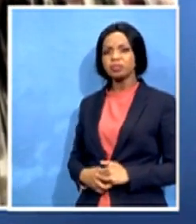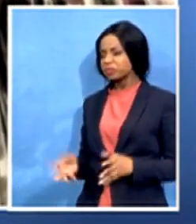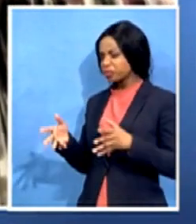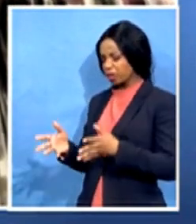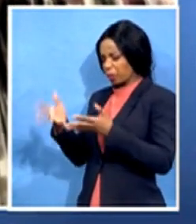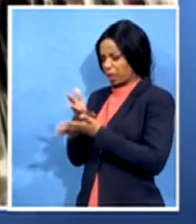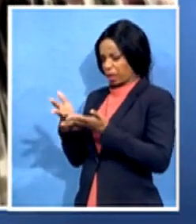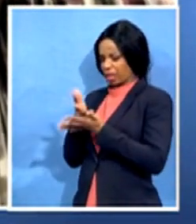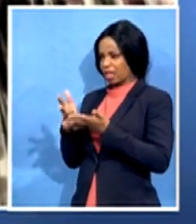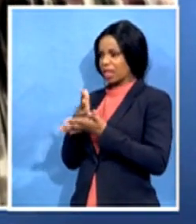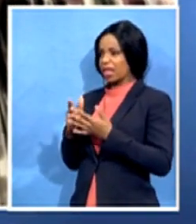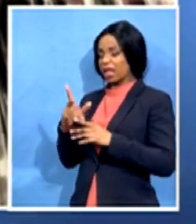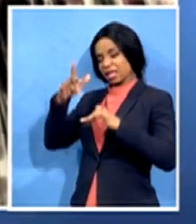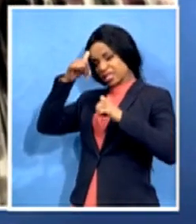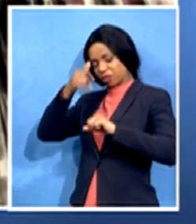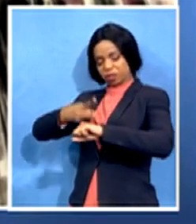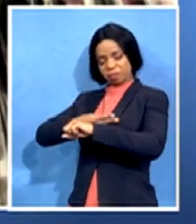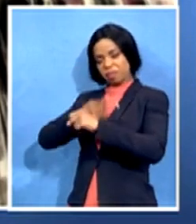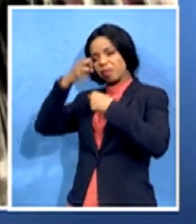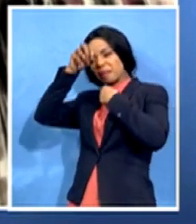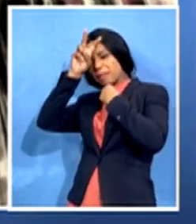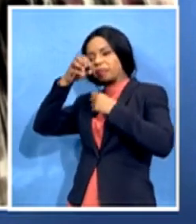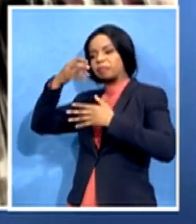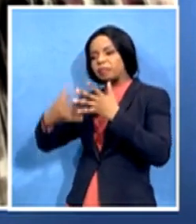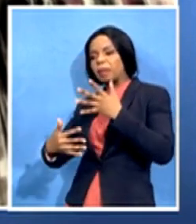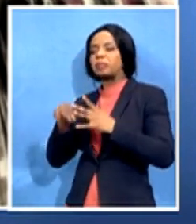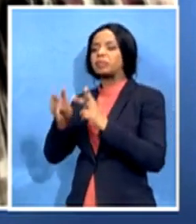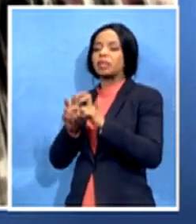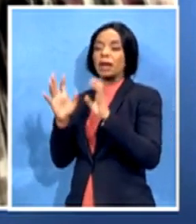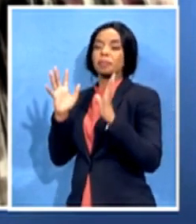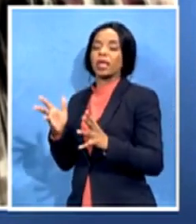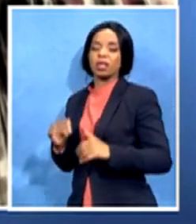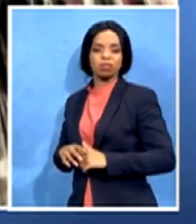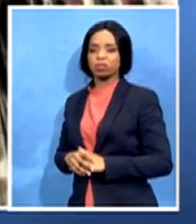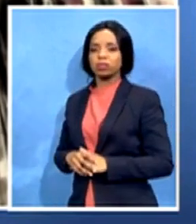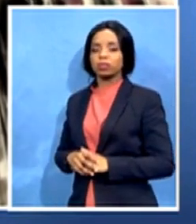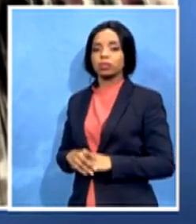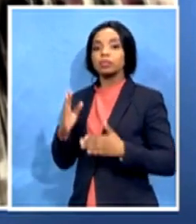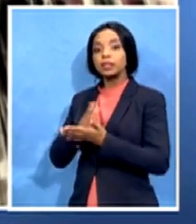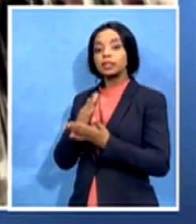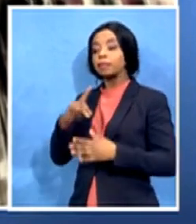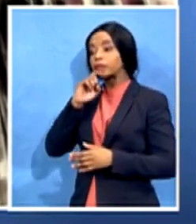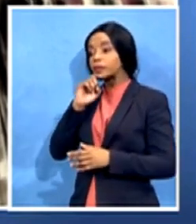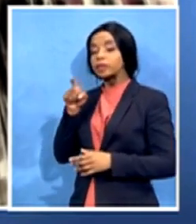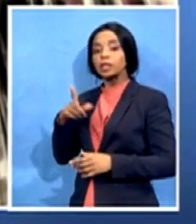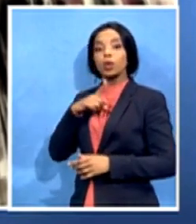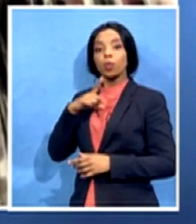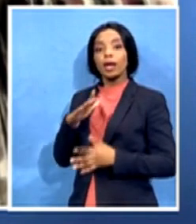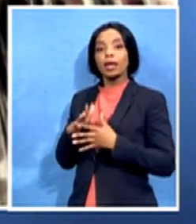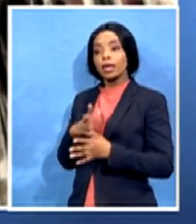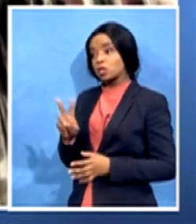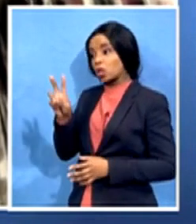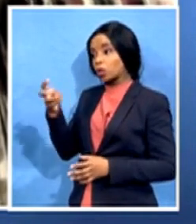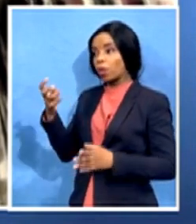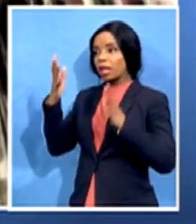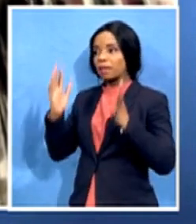are losing livestock, not because it is stolen, but because it's not properly branded. Is that an issue there?